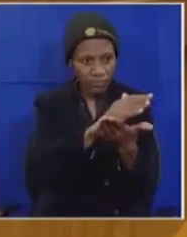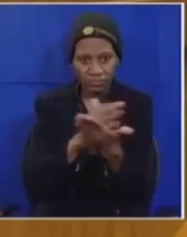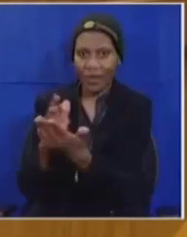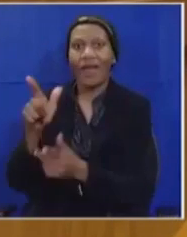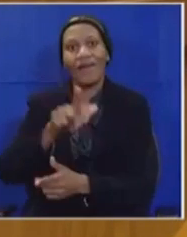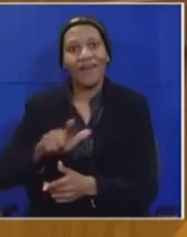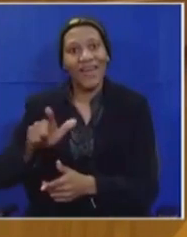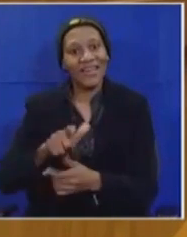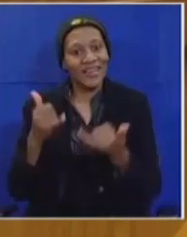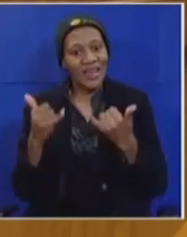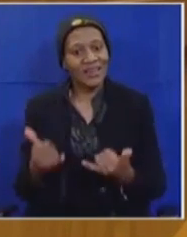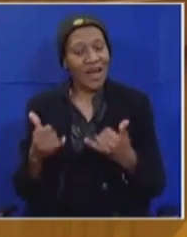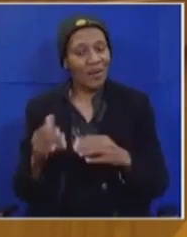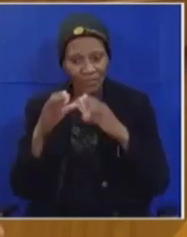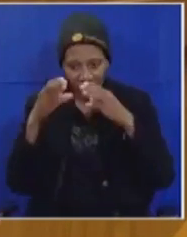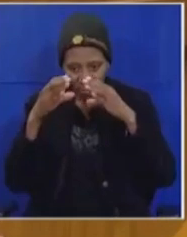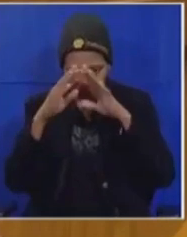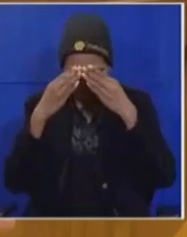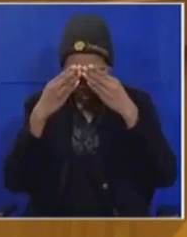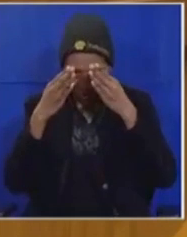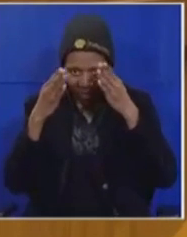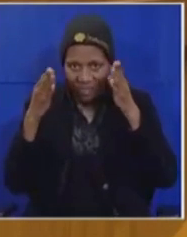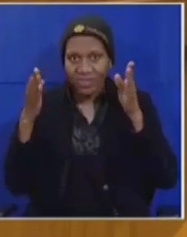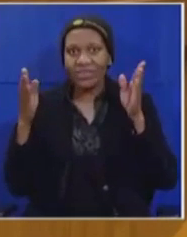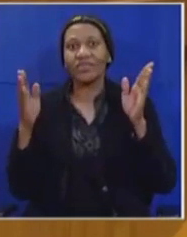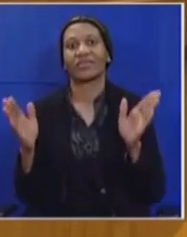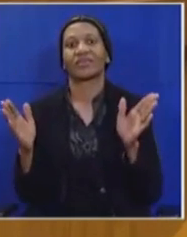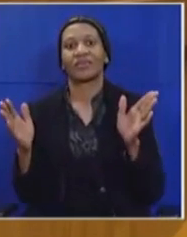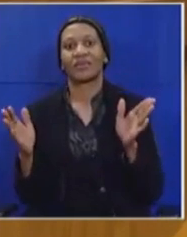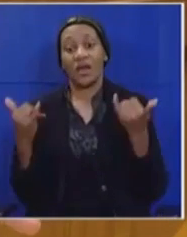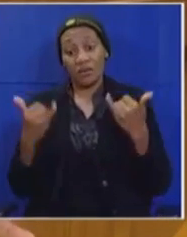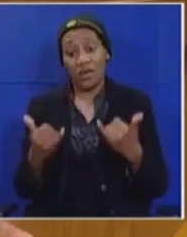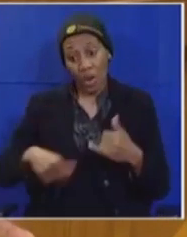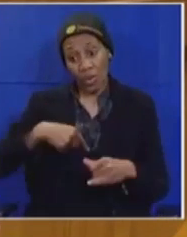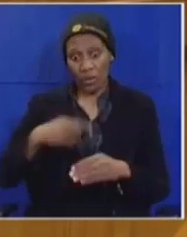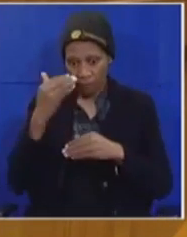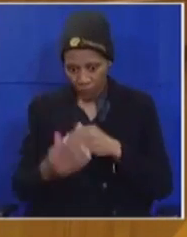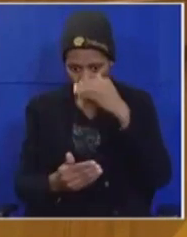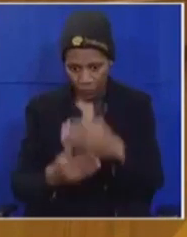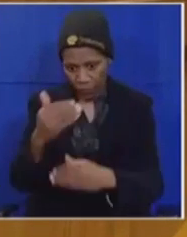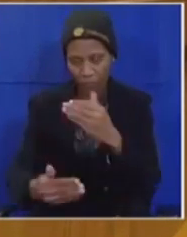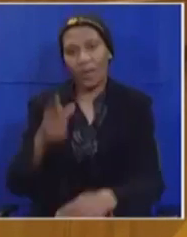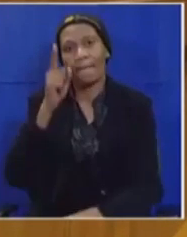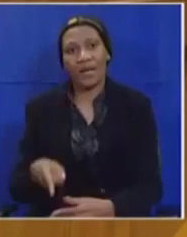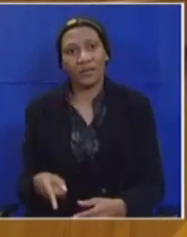is now becoming more and more accepted. We now need to move forward. And moving forward is going to mean